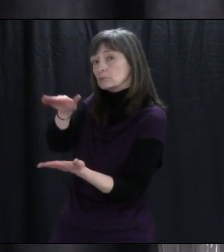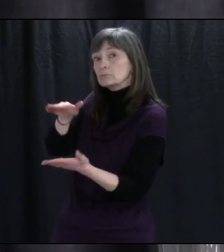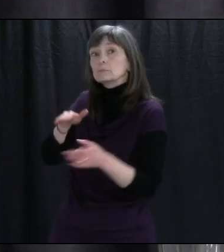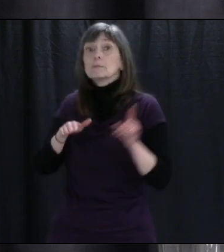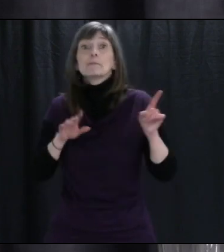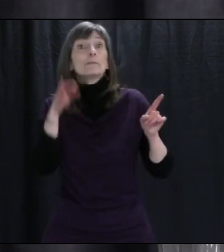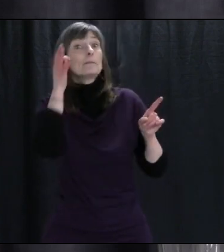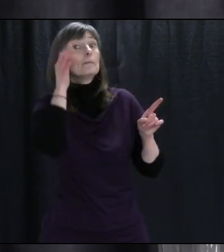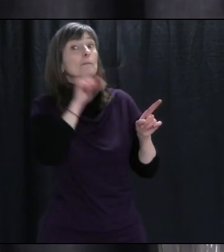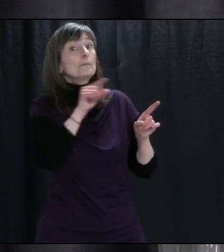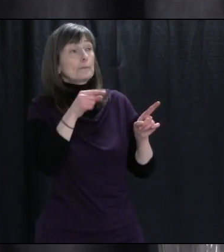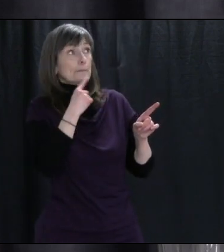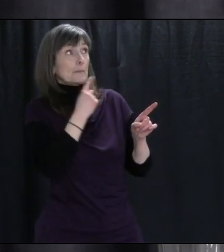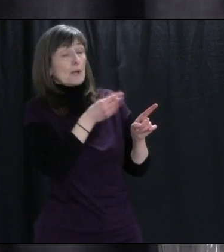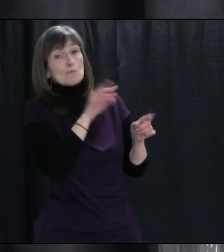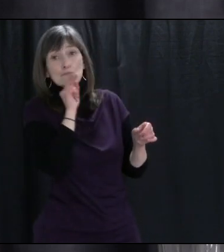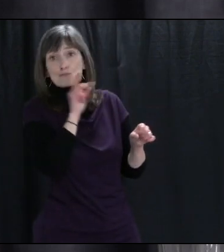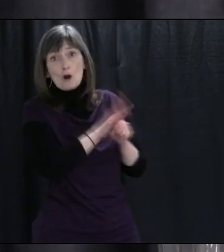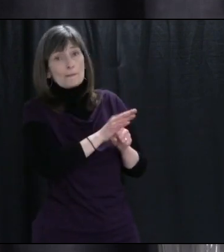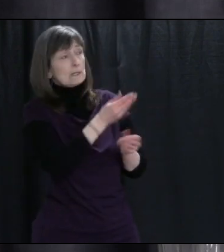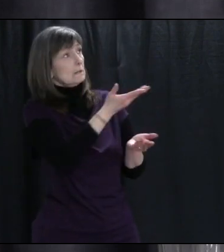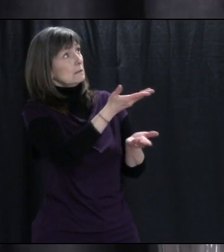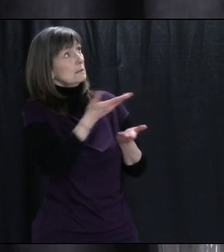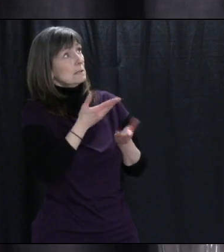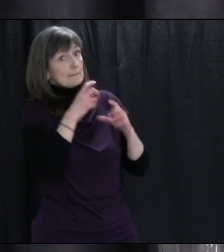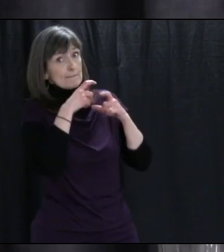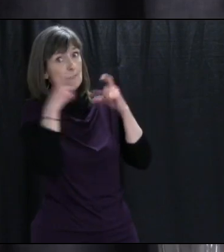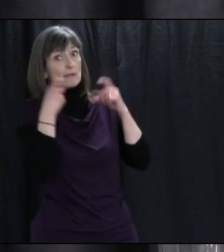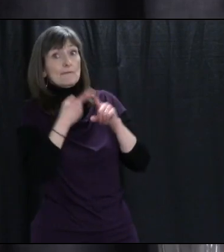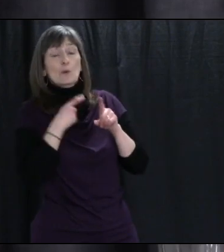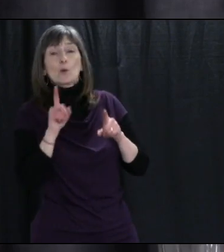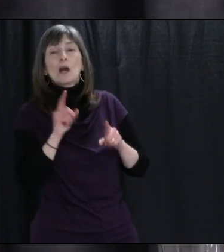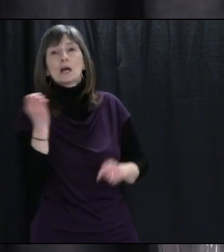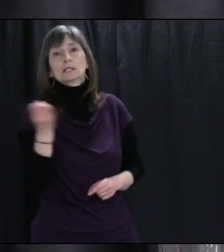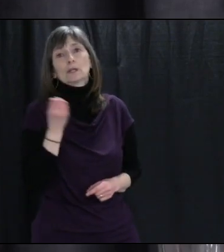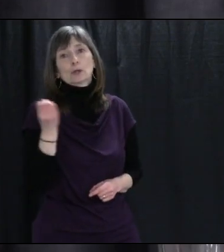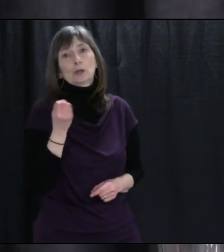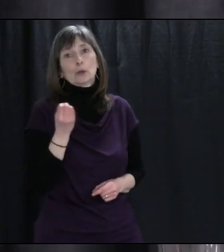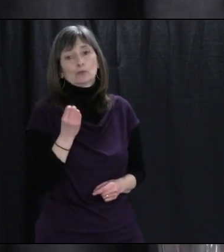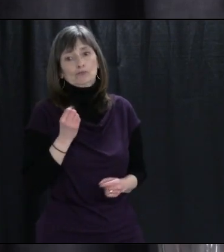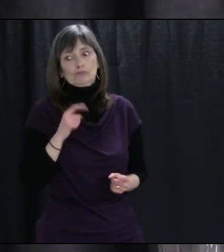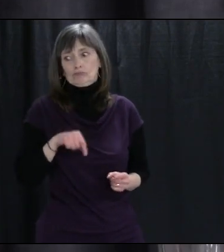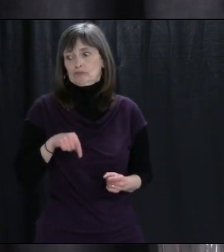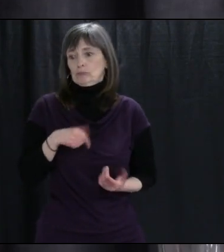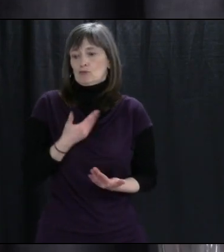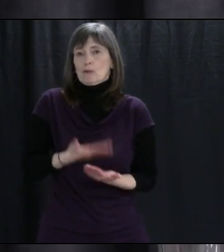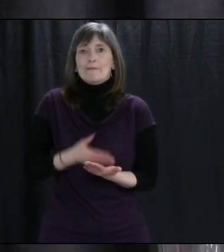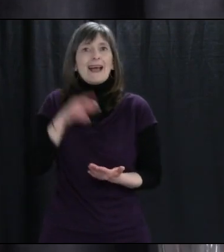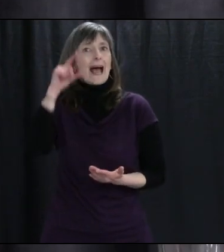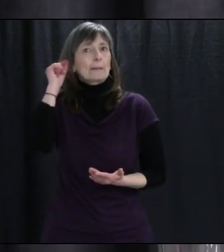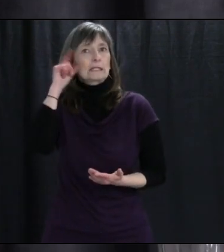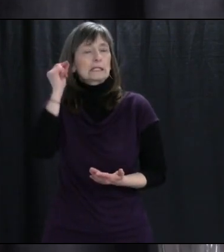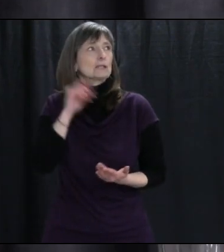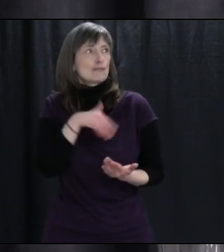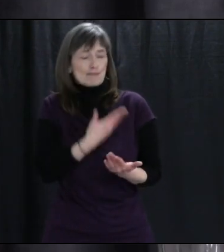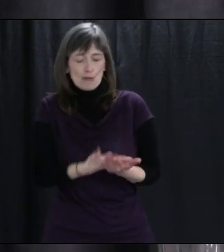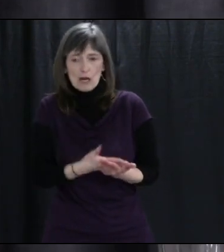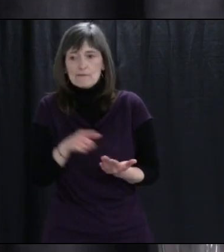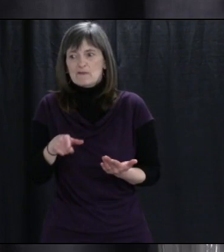feds that we're expecting a shipment of masks from Hamilton, which should arrive sometime today, and that's